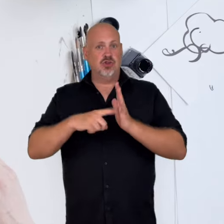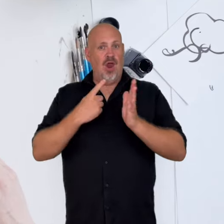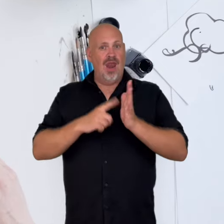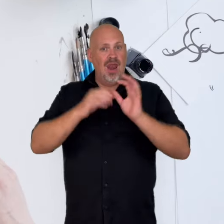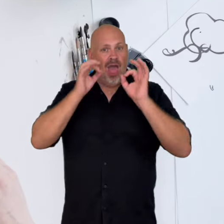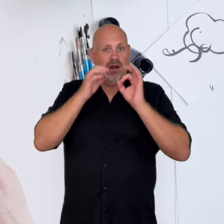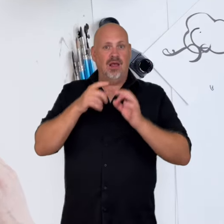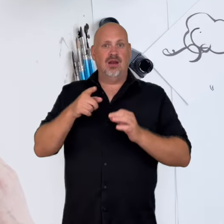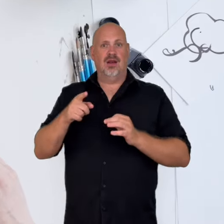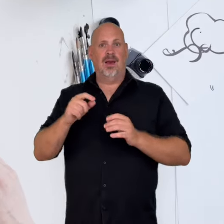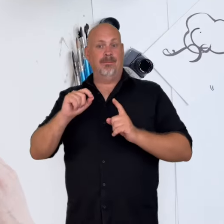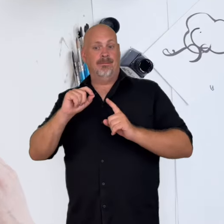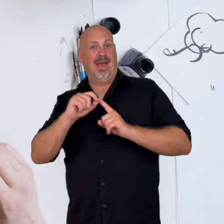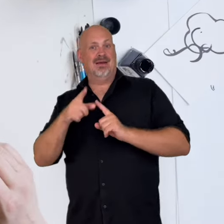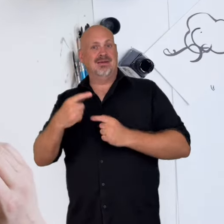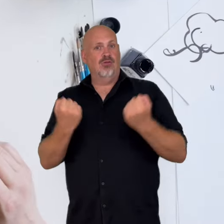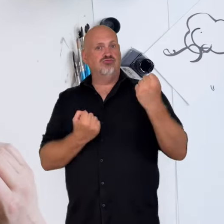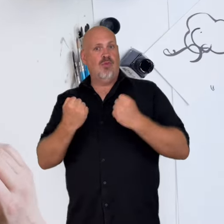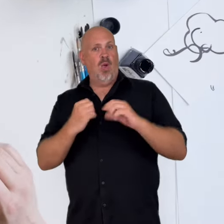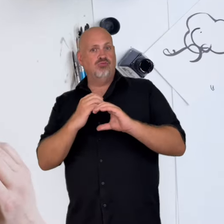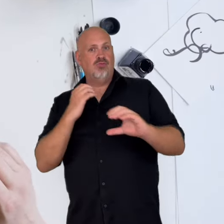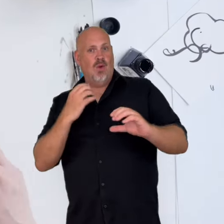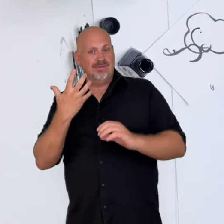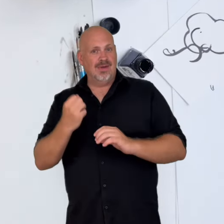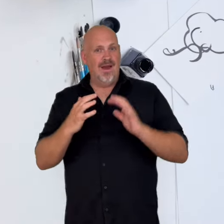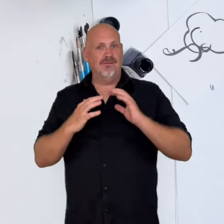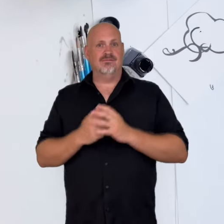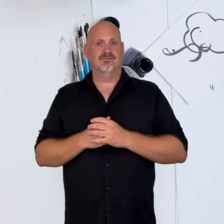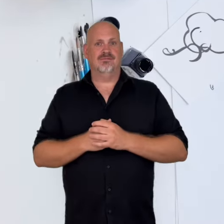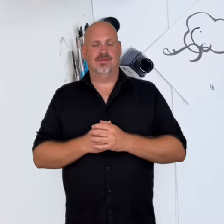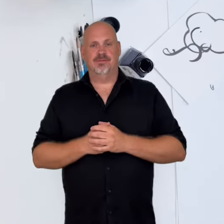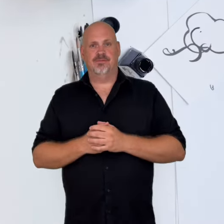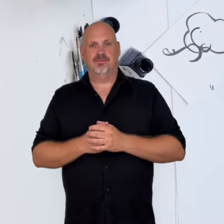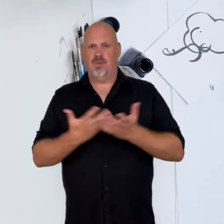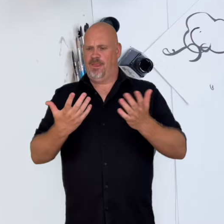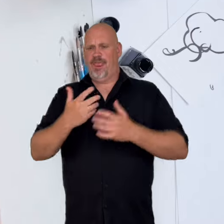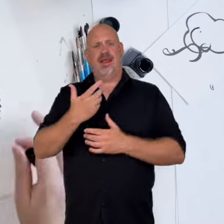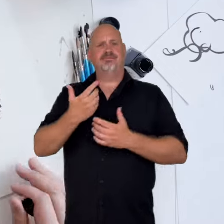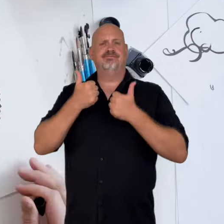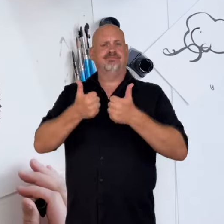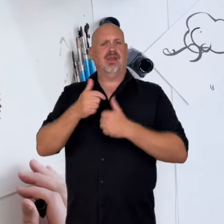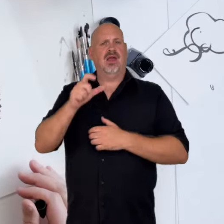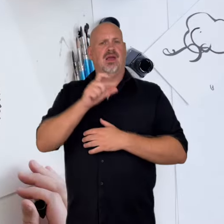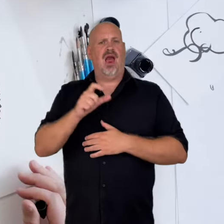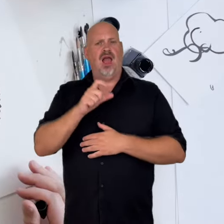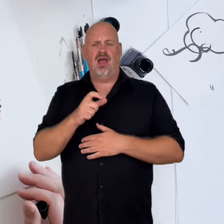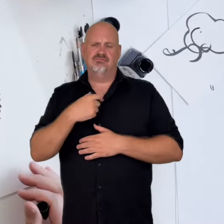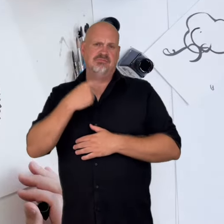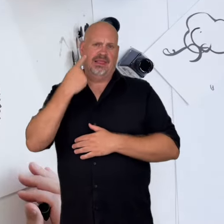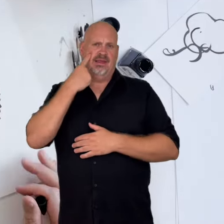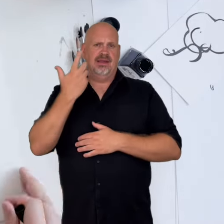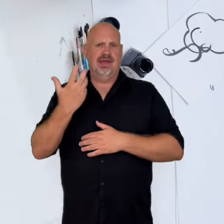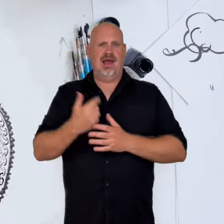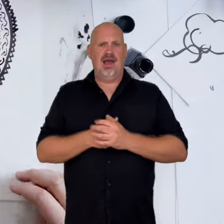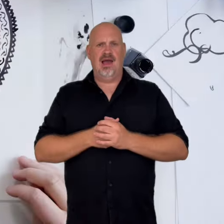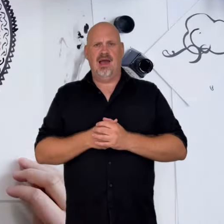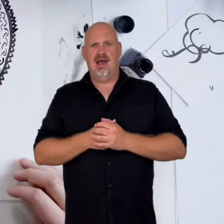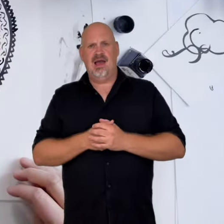circle. So Paisley, as I mentioned earlier, it's been, you know, kind of very popular